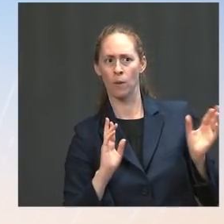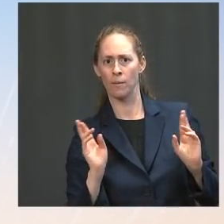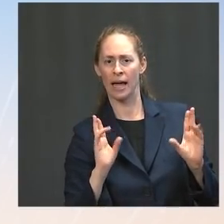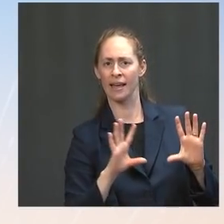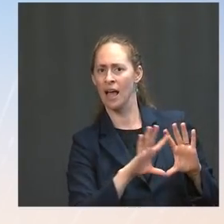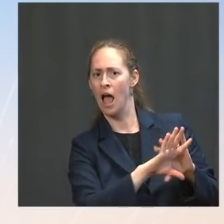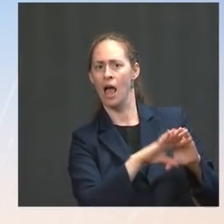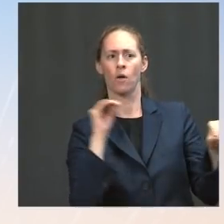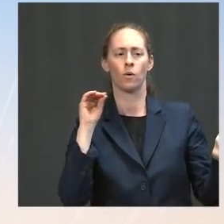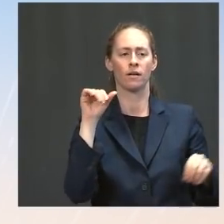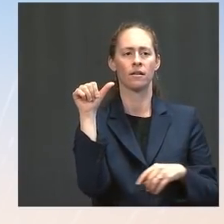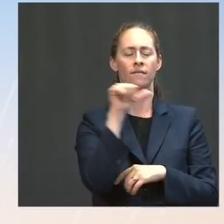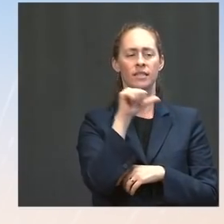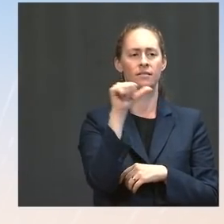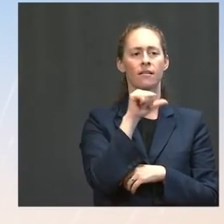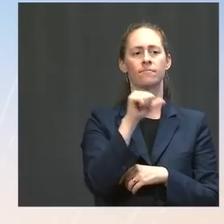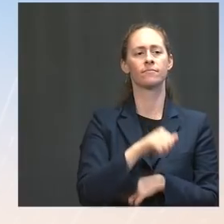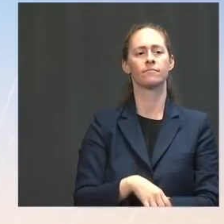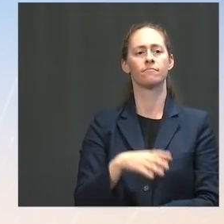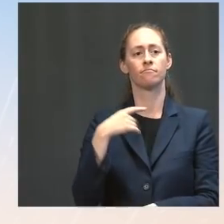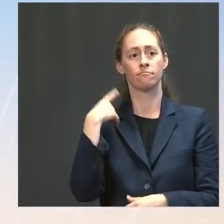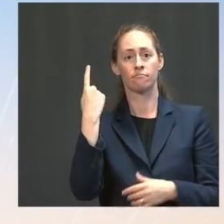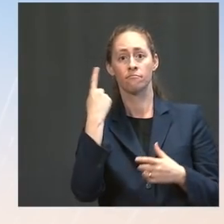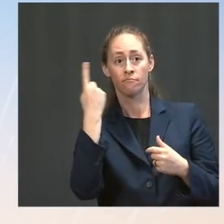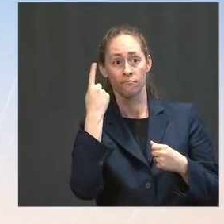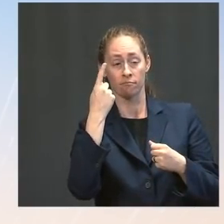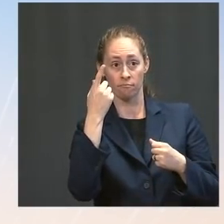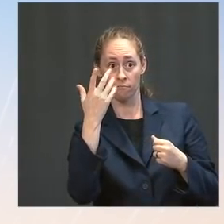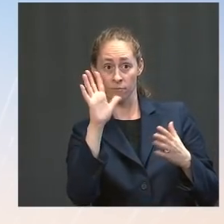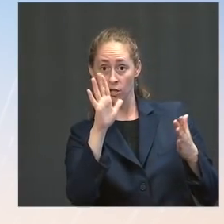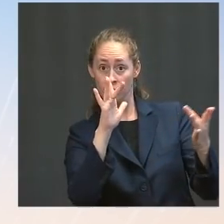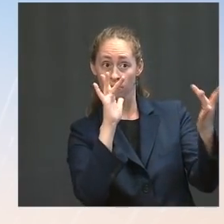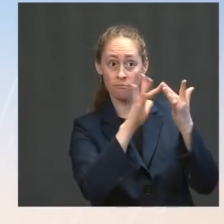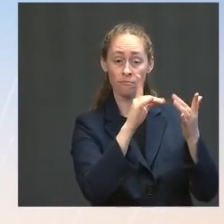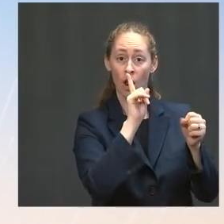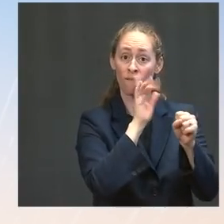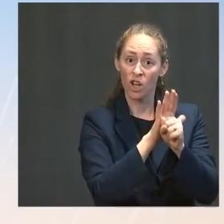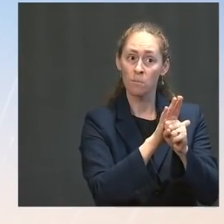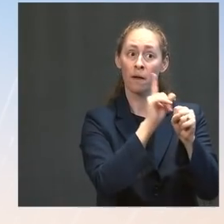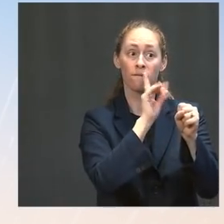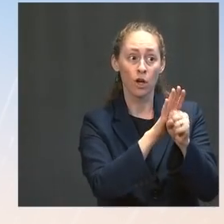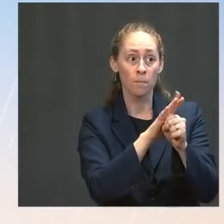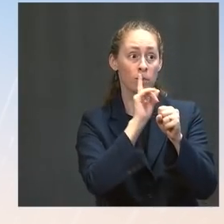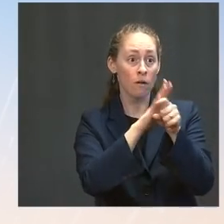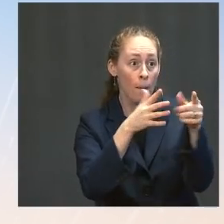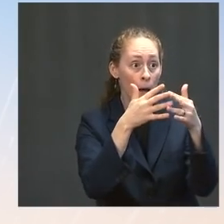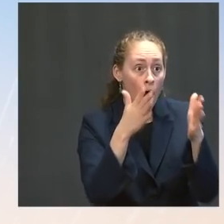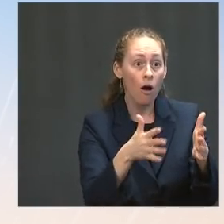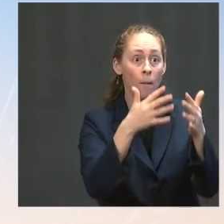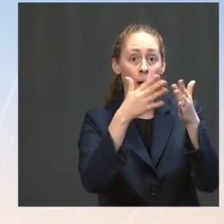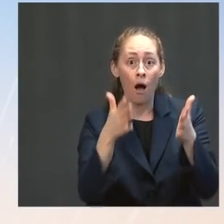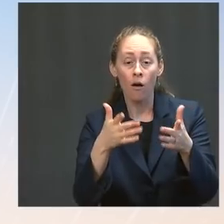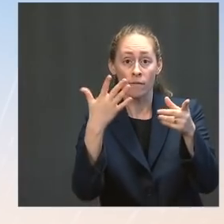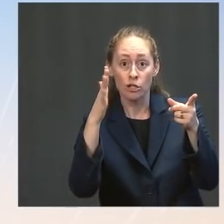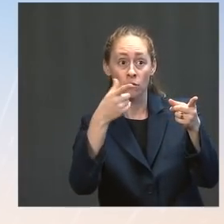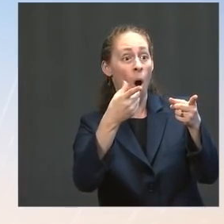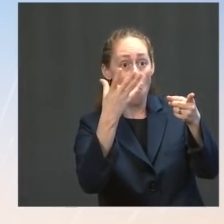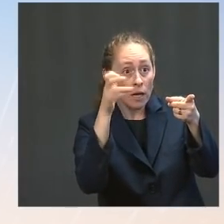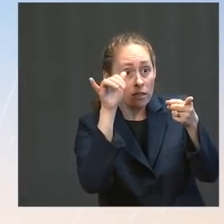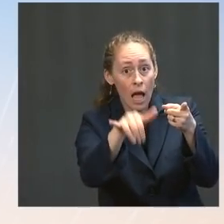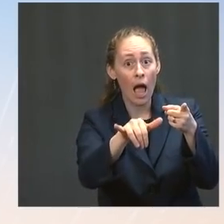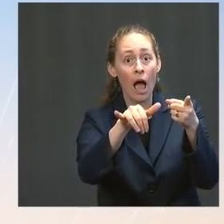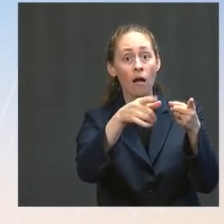laid out. Obviously, there's a lot on the agenda, and yesterday was a positive step forward in his view. Go ahead. Thank you, Jen.